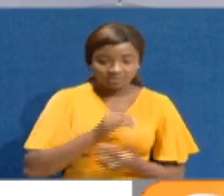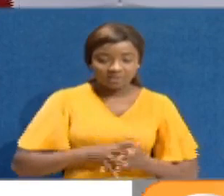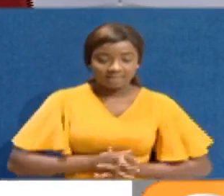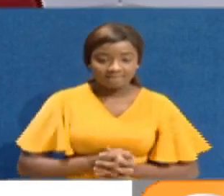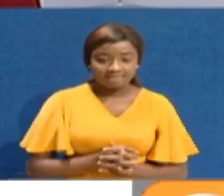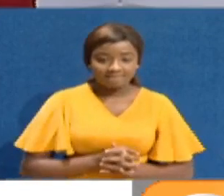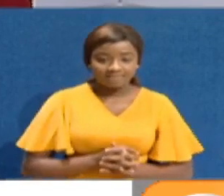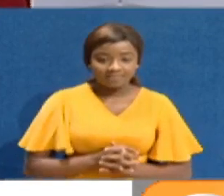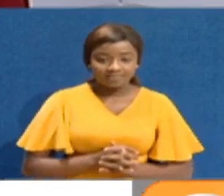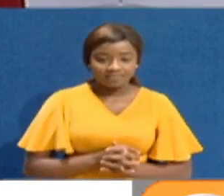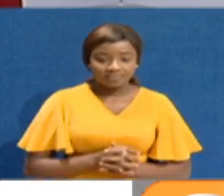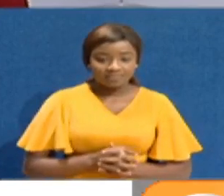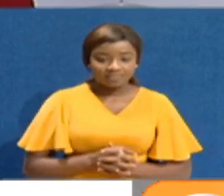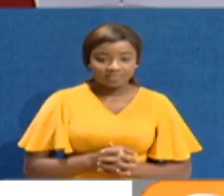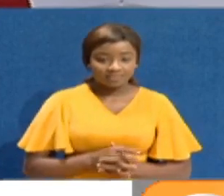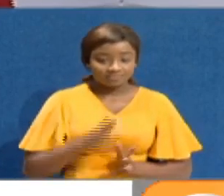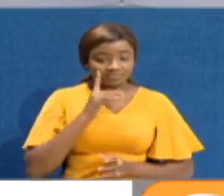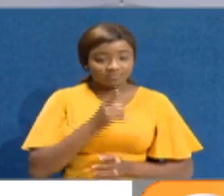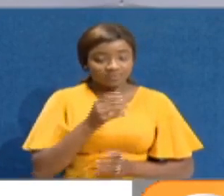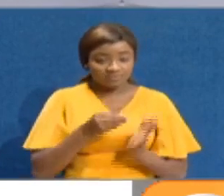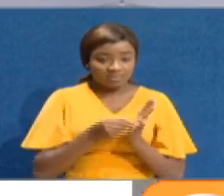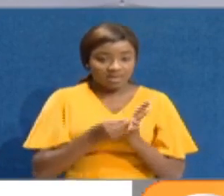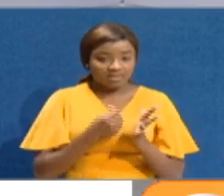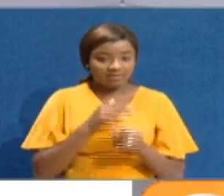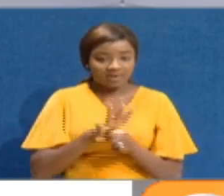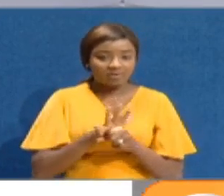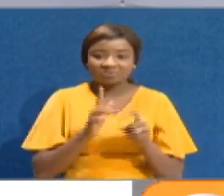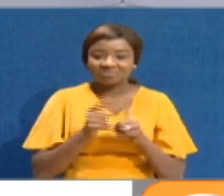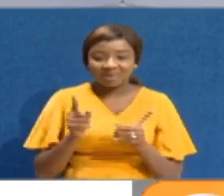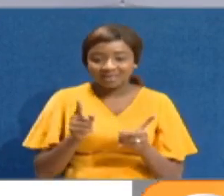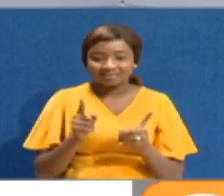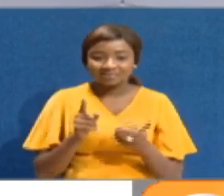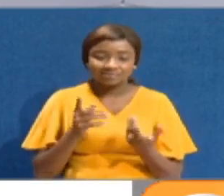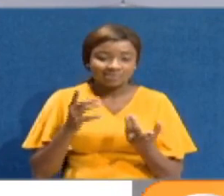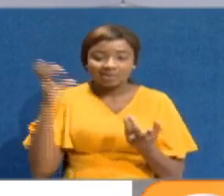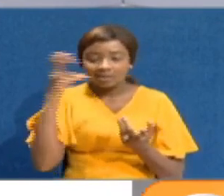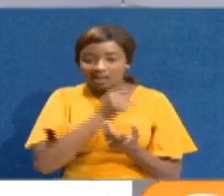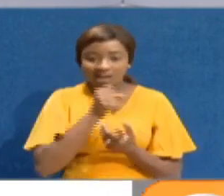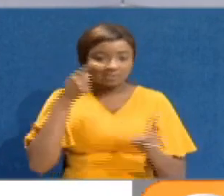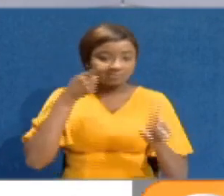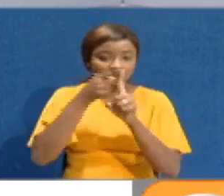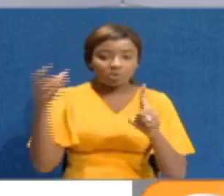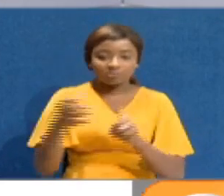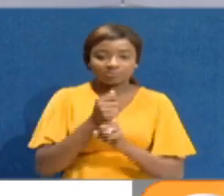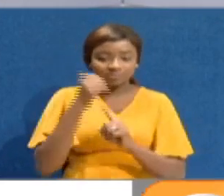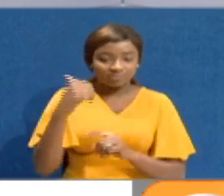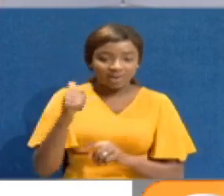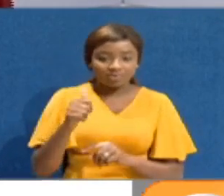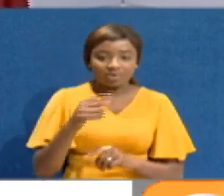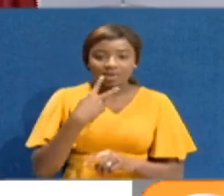financial year. Seems like quite a bit of money. However, it fell short of the target by